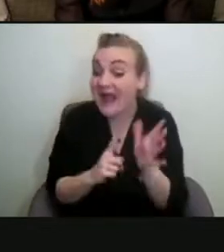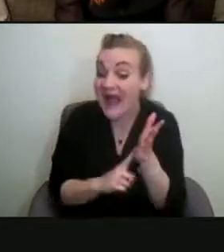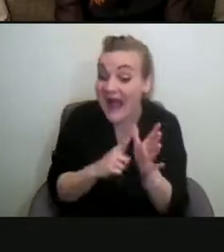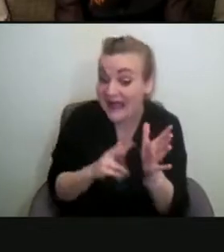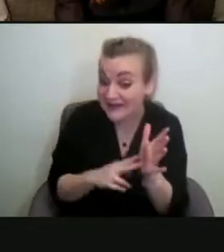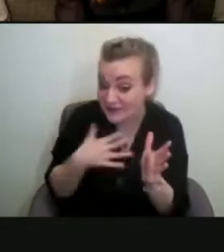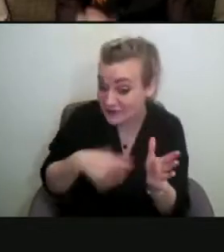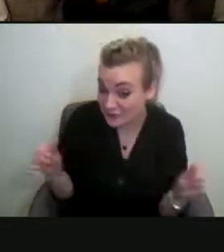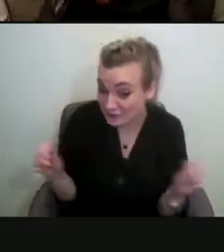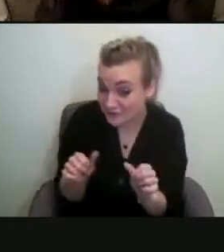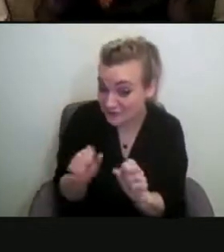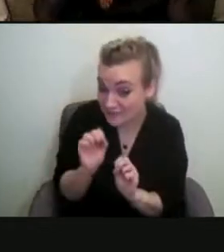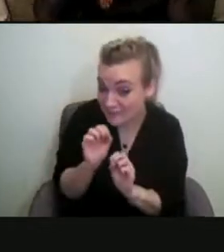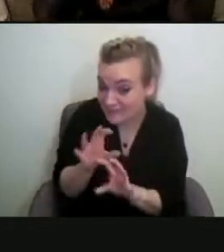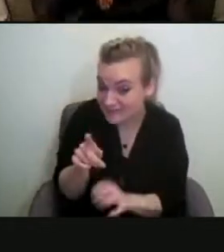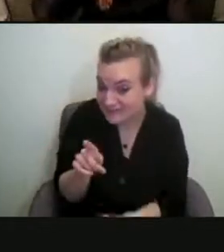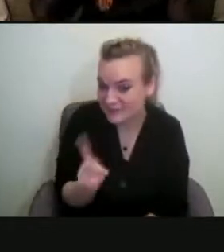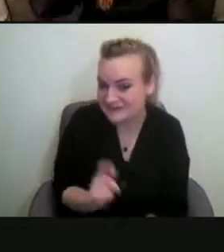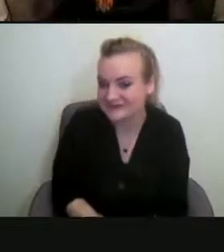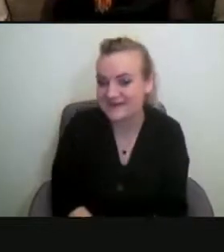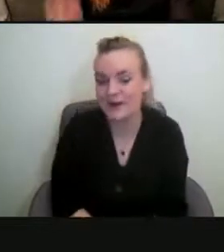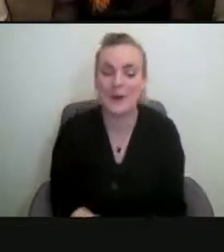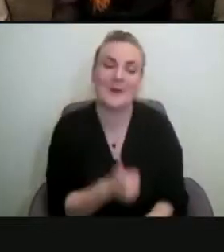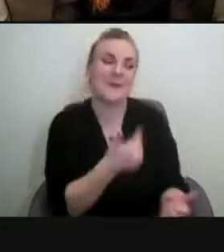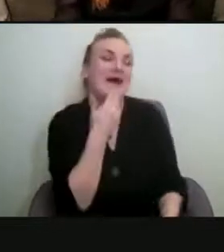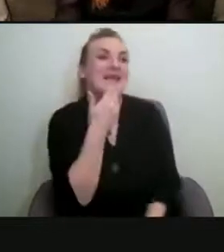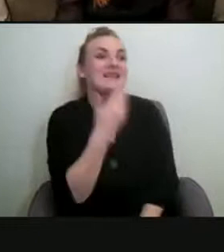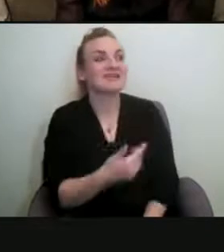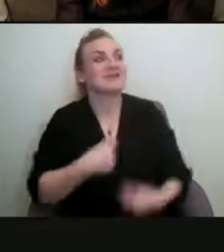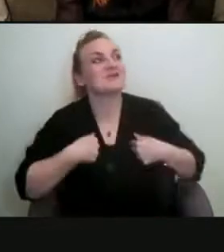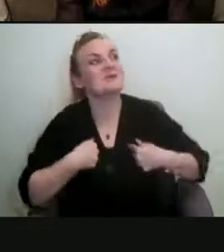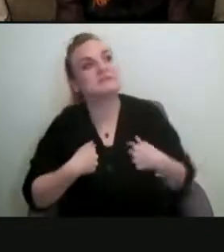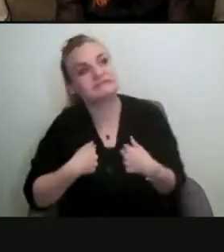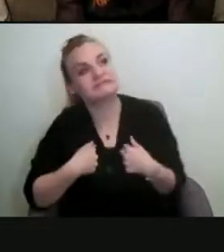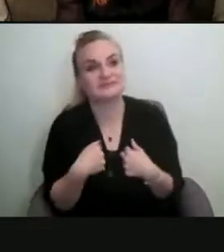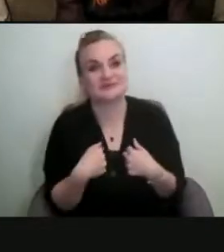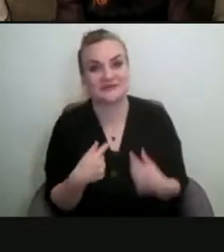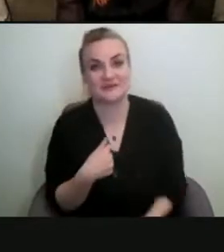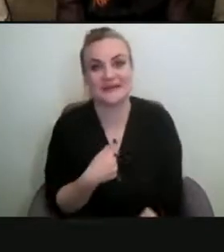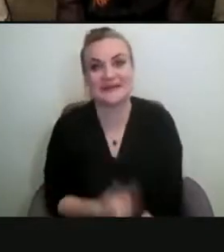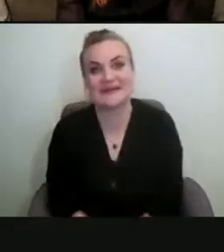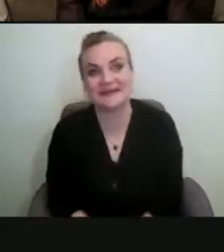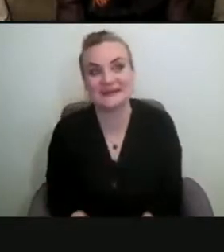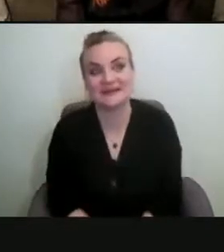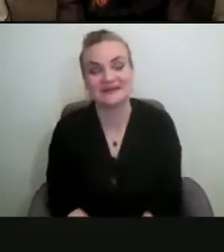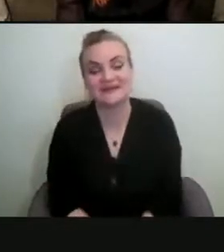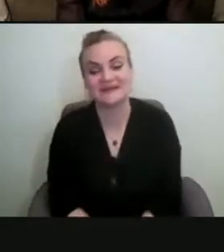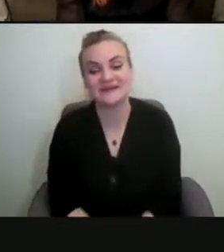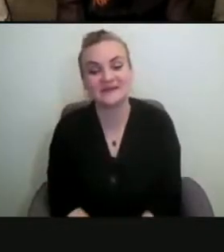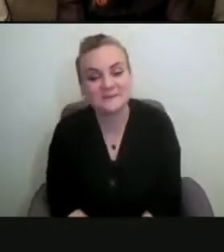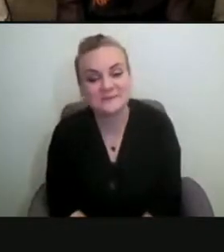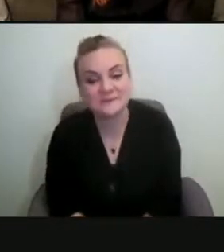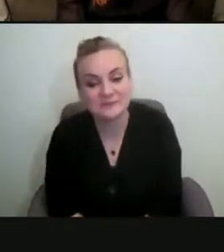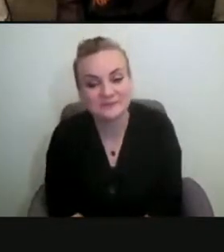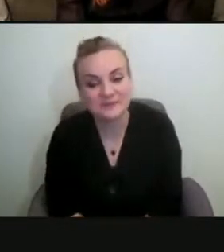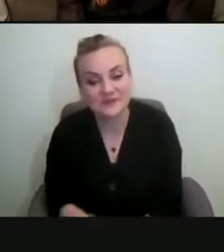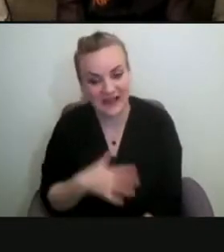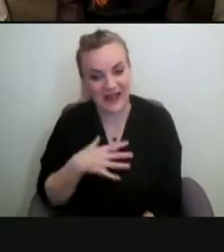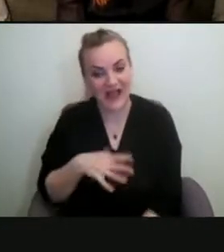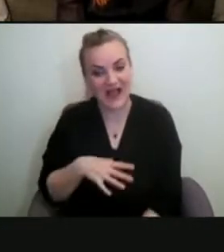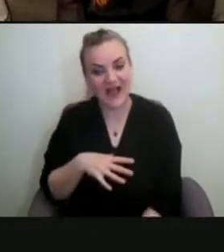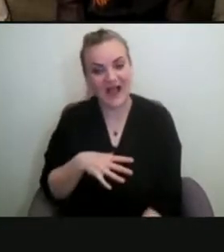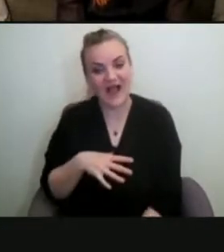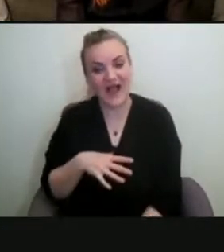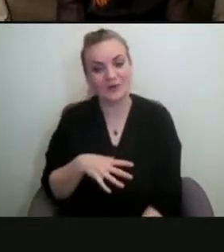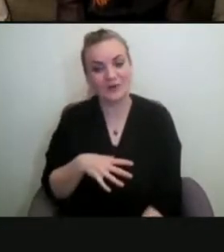first? Thank you. I think that I want to remember some phrase of one of